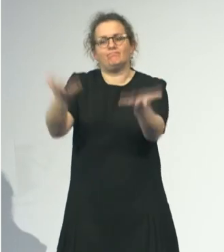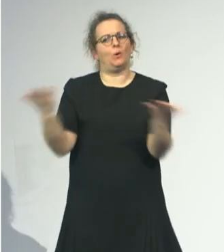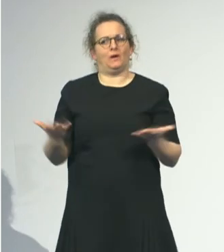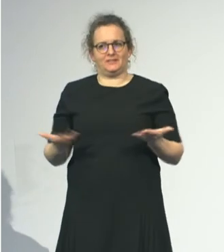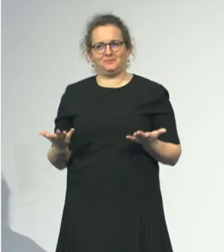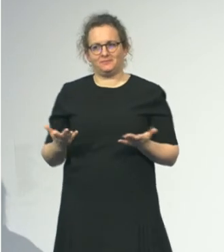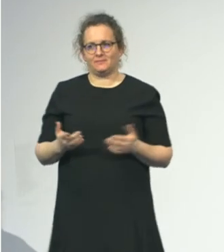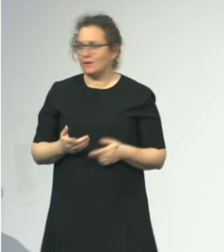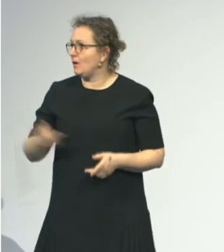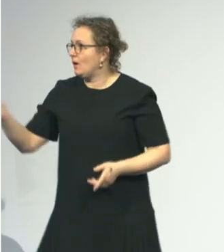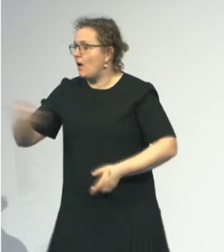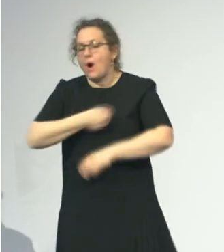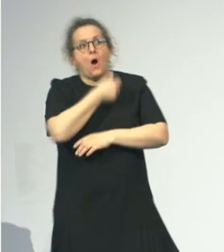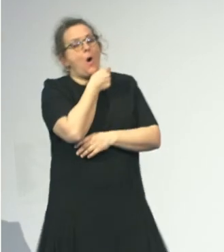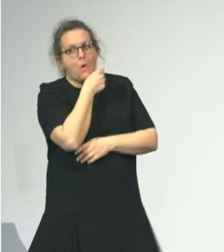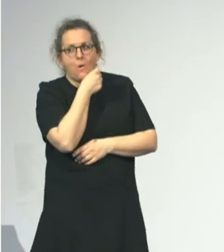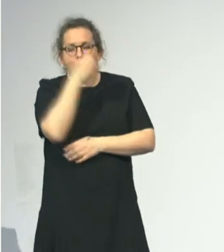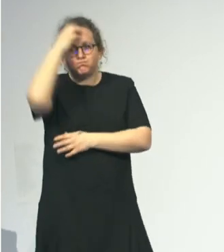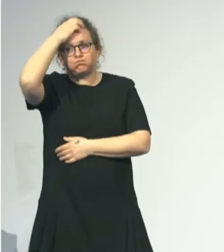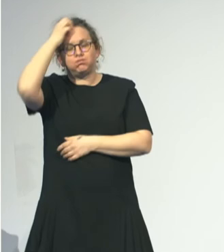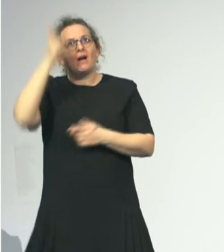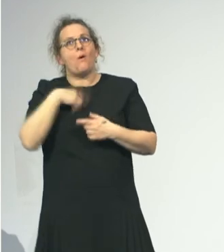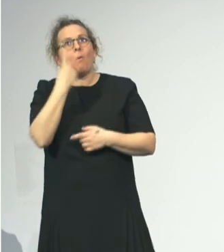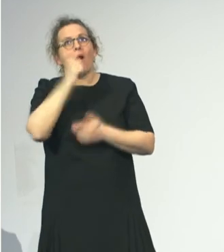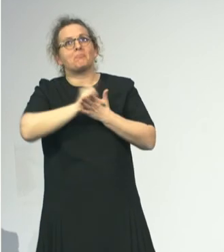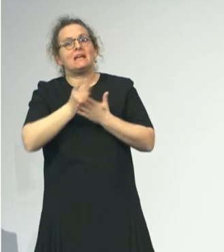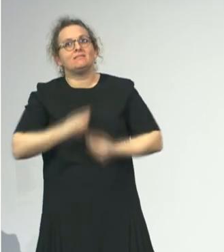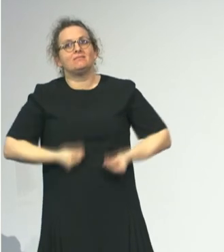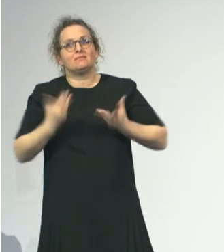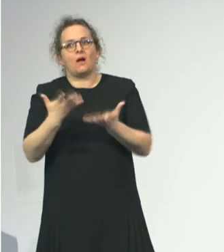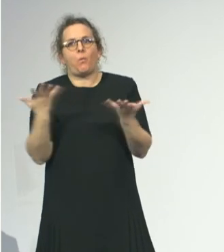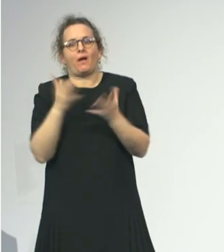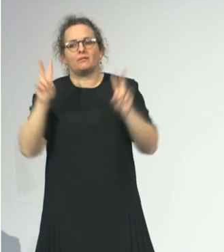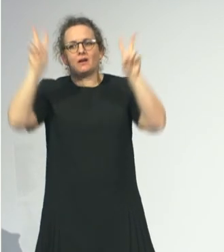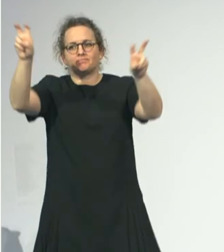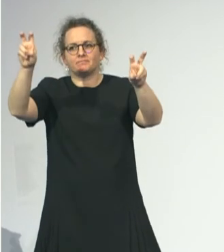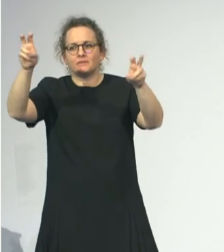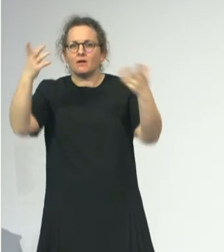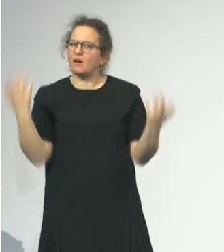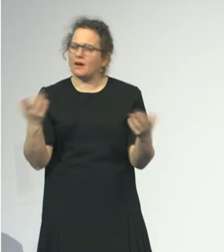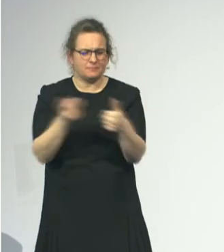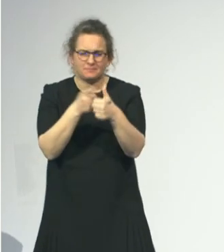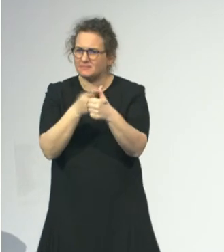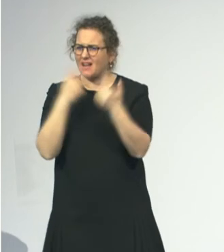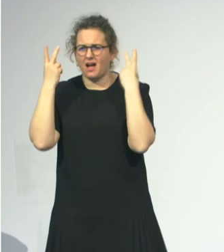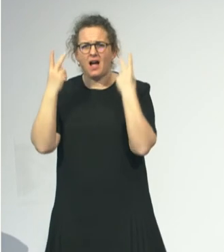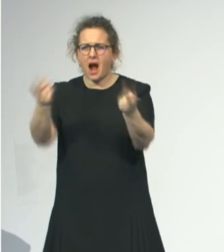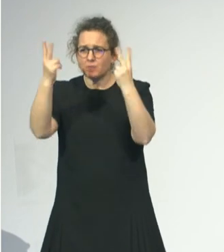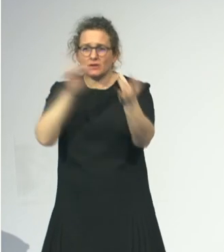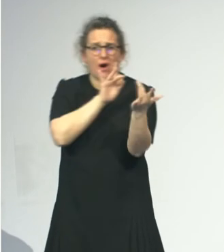forget is the connections that you're making and the inspiration that you're gaining from being here. I am,